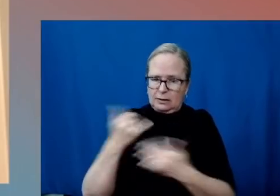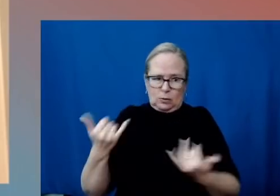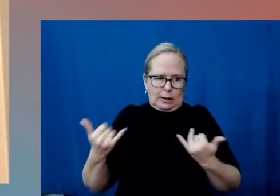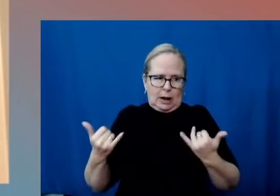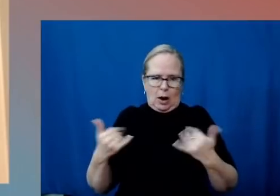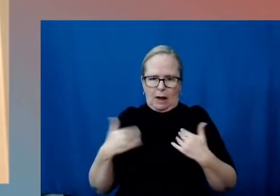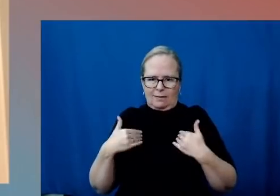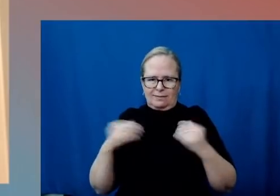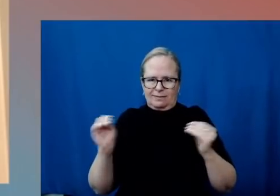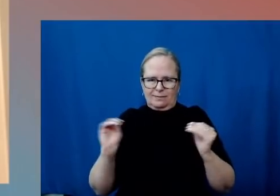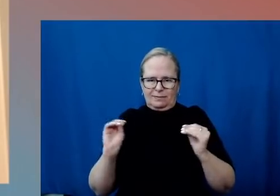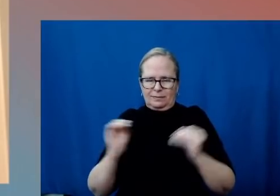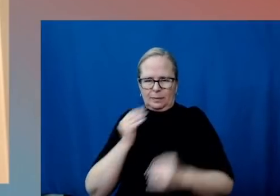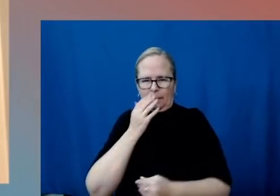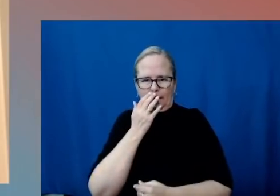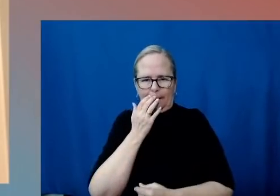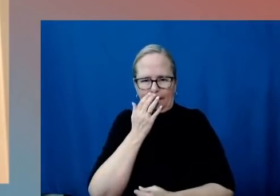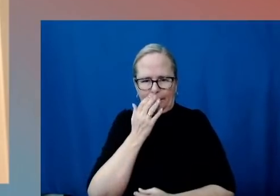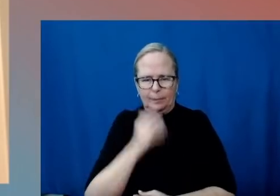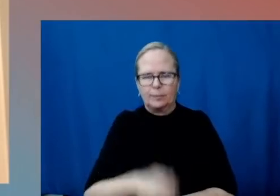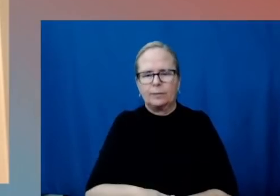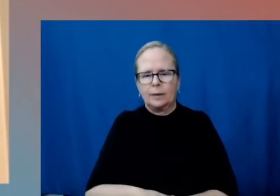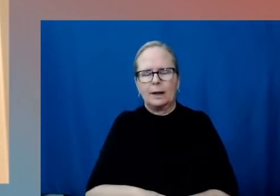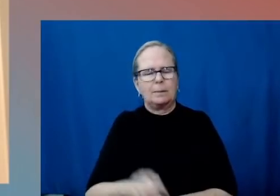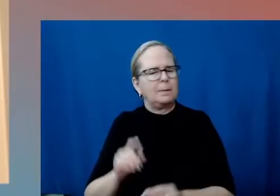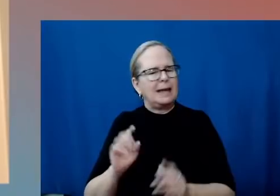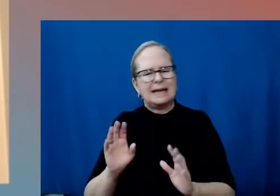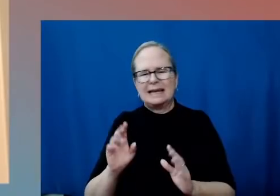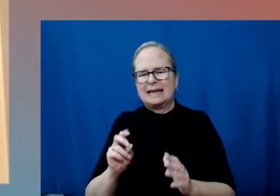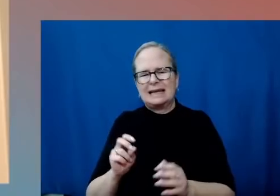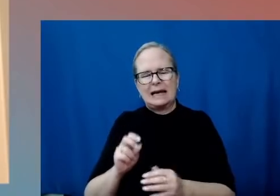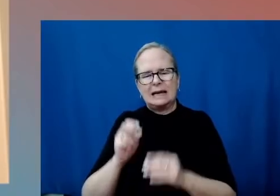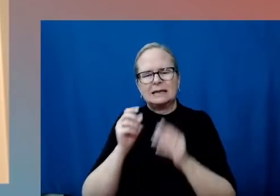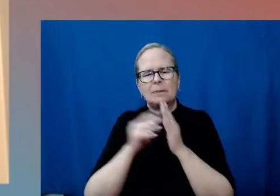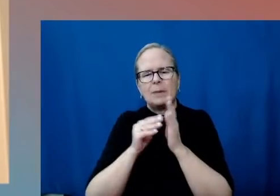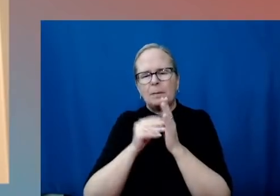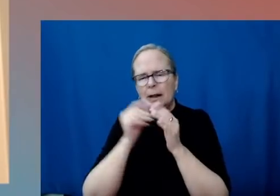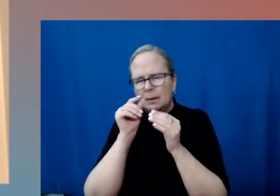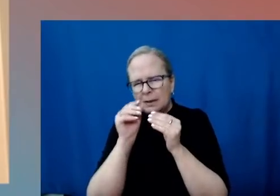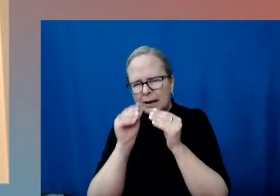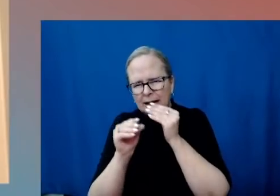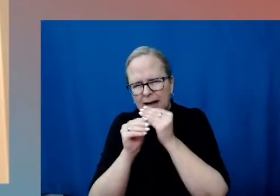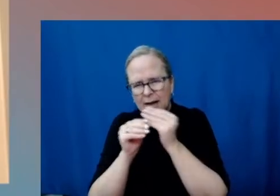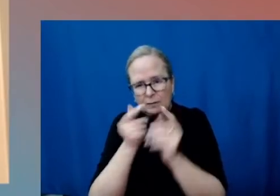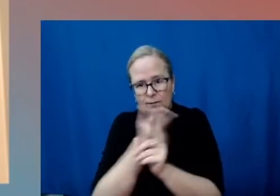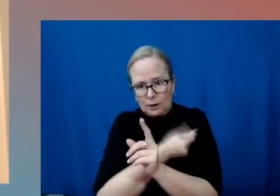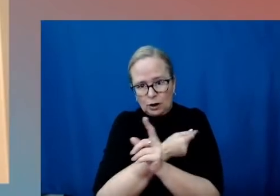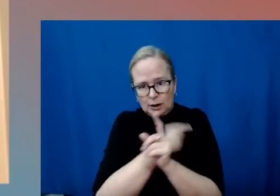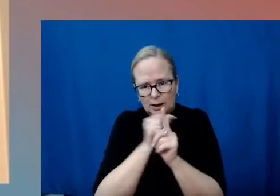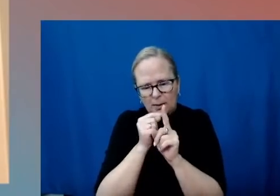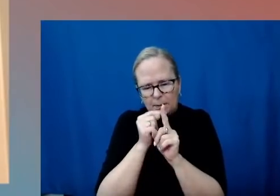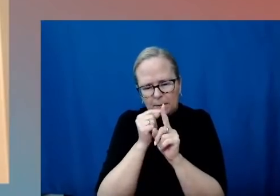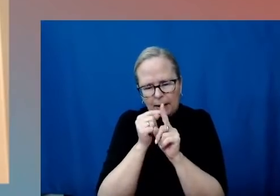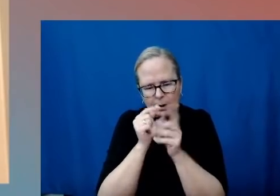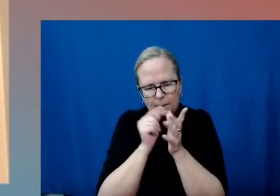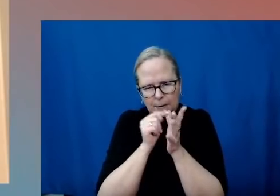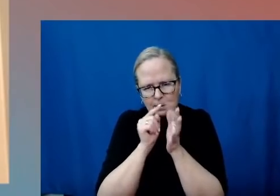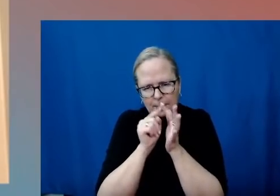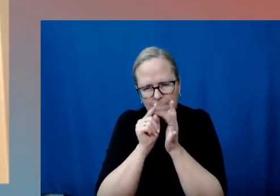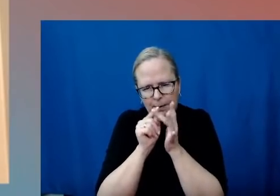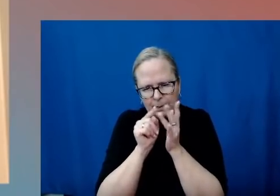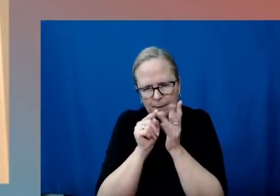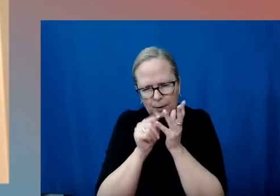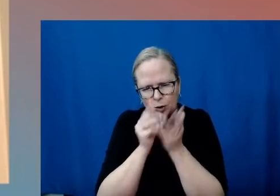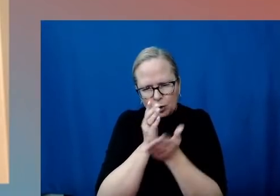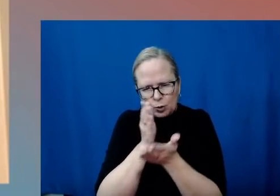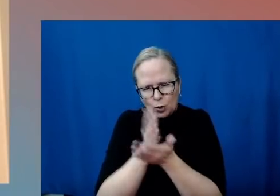Mm-hmm. Totally. But Vaccine Plus, in some moment, we didn't need to add very much to vaccines to really stop all transmission.